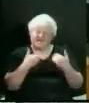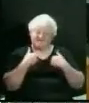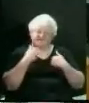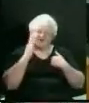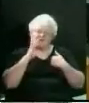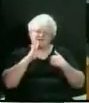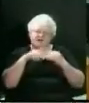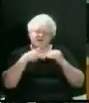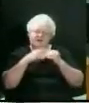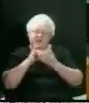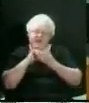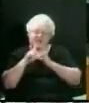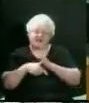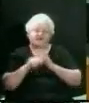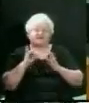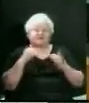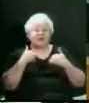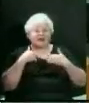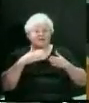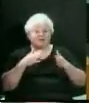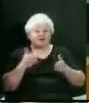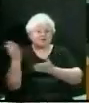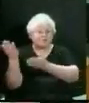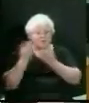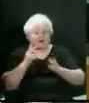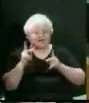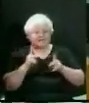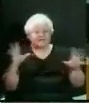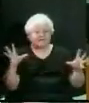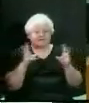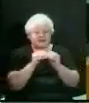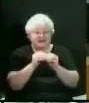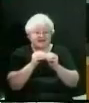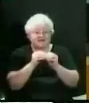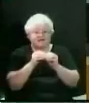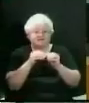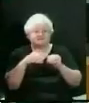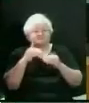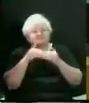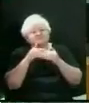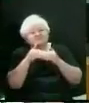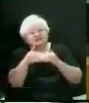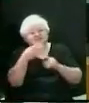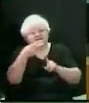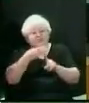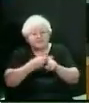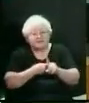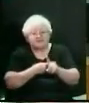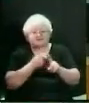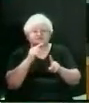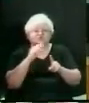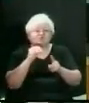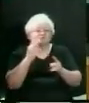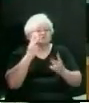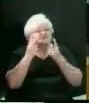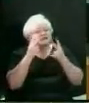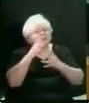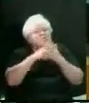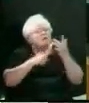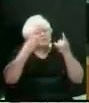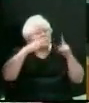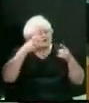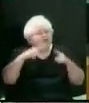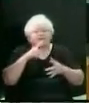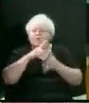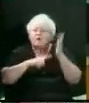that later, if we had a mechanism of bringing the people together over the next couple of months to see what we agree with and to see